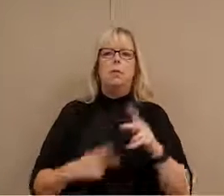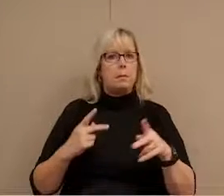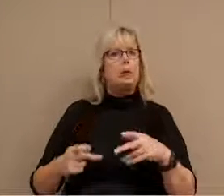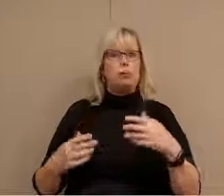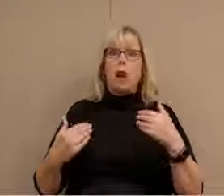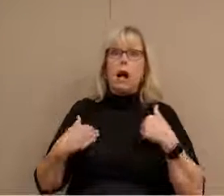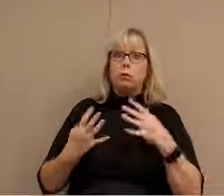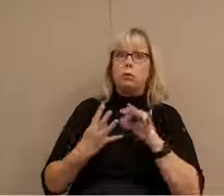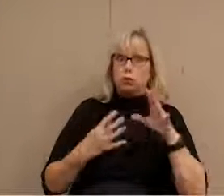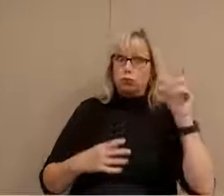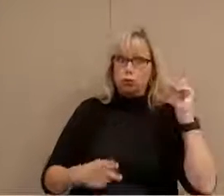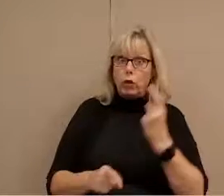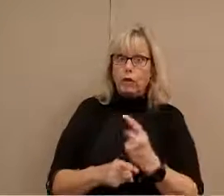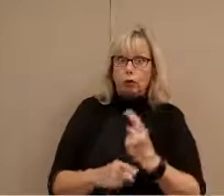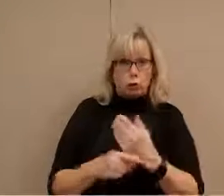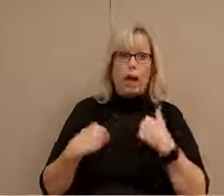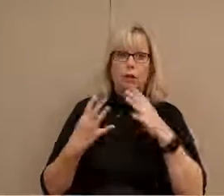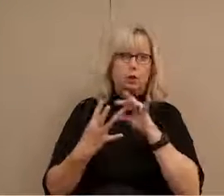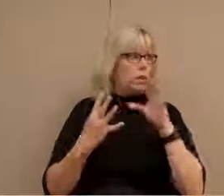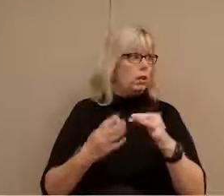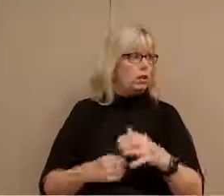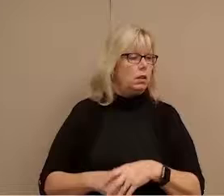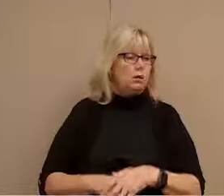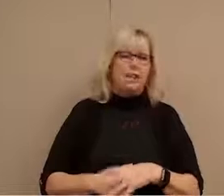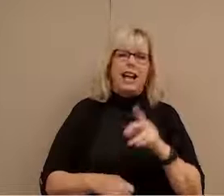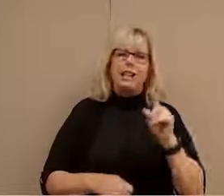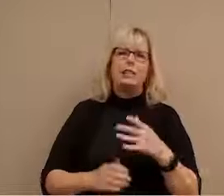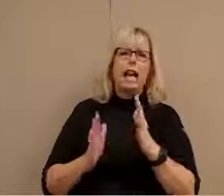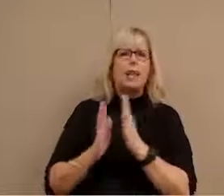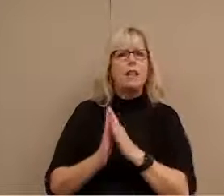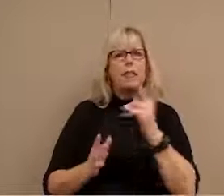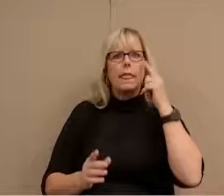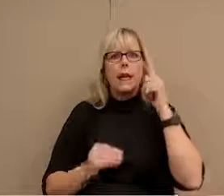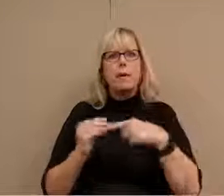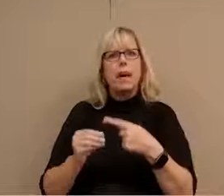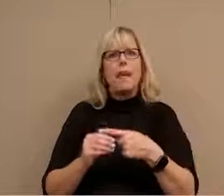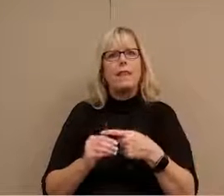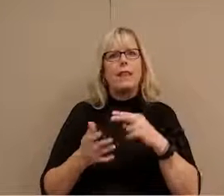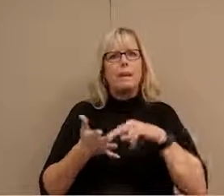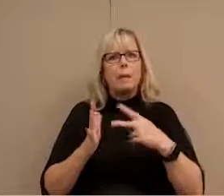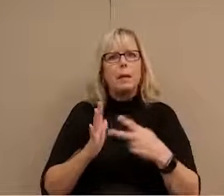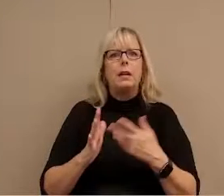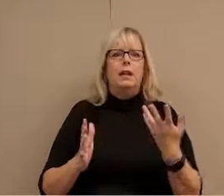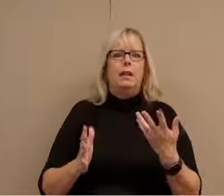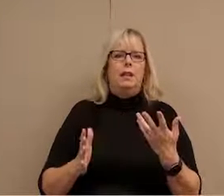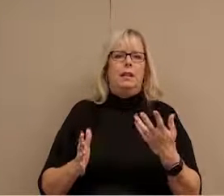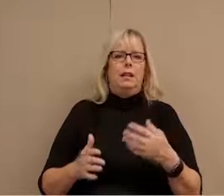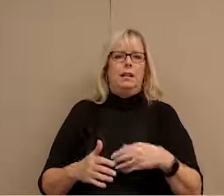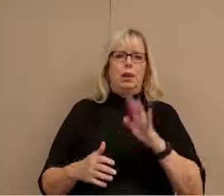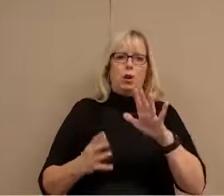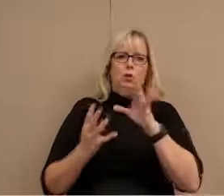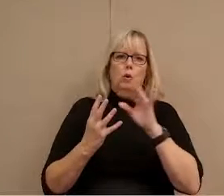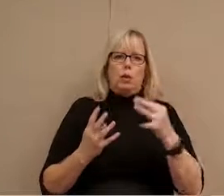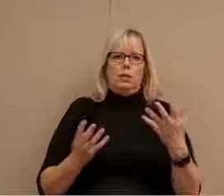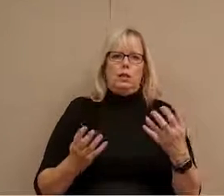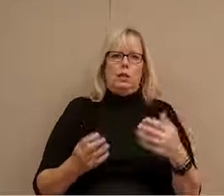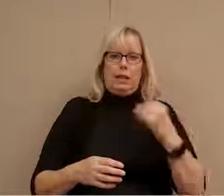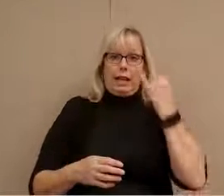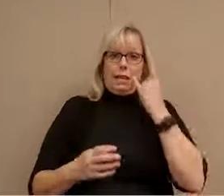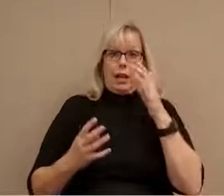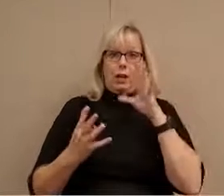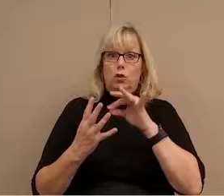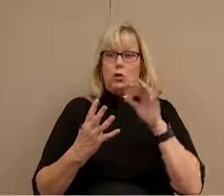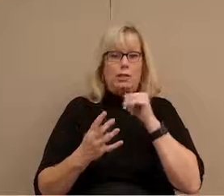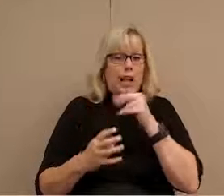choice. They do have a choice to get vaccinated or not. I just ask them to think about the implications of that choice. I think if they choose